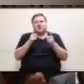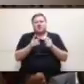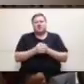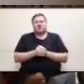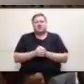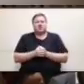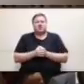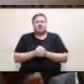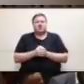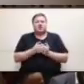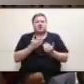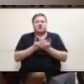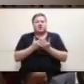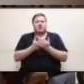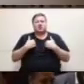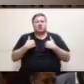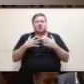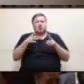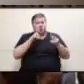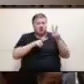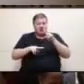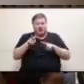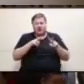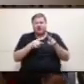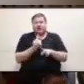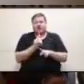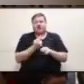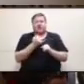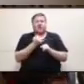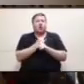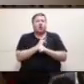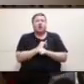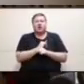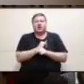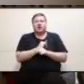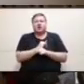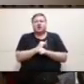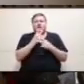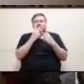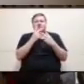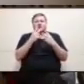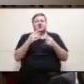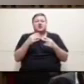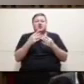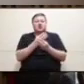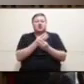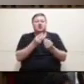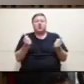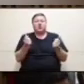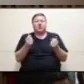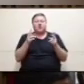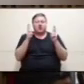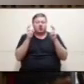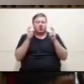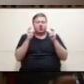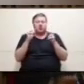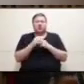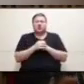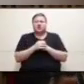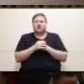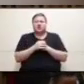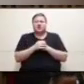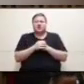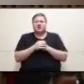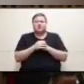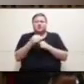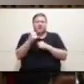so that we can start to assess ourselves earlier as to how far are we in terms of resolving issues that were raised by the